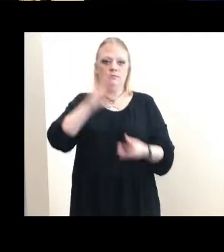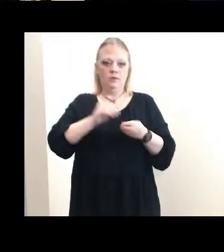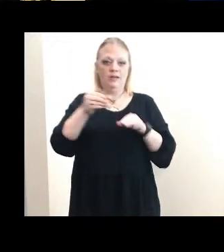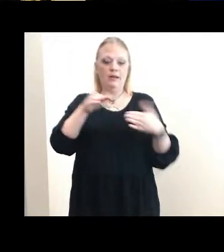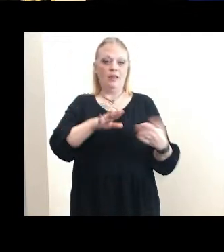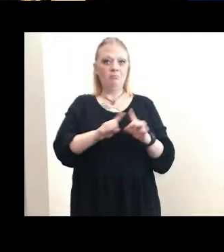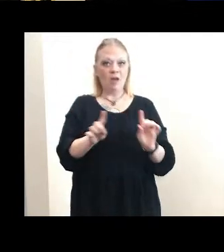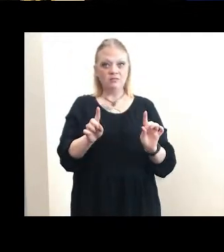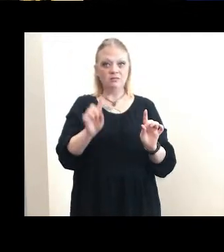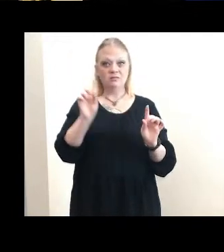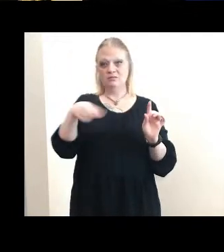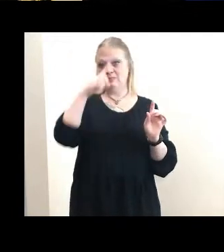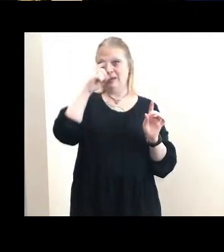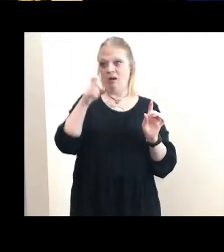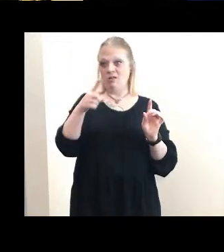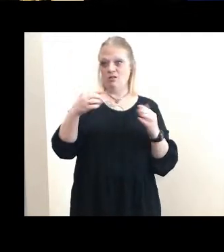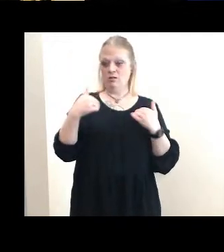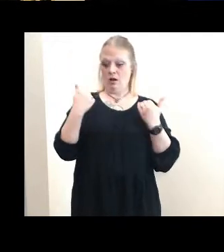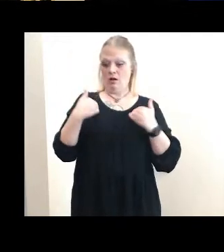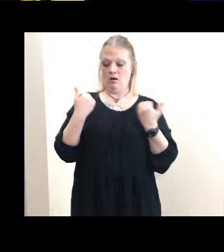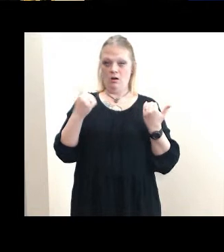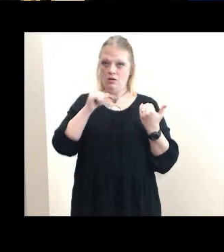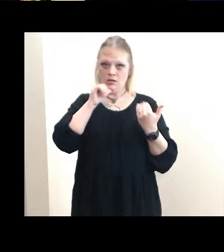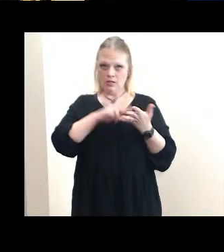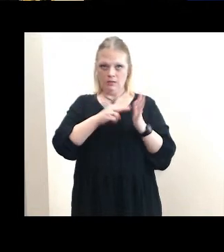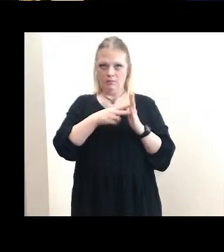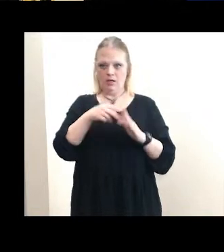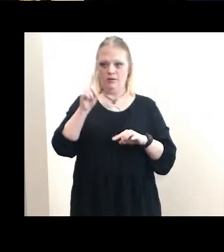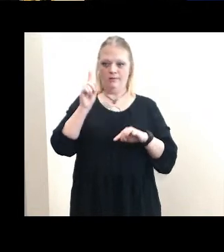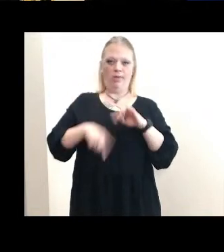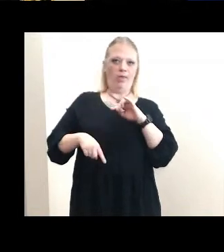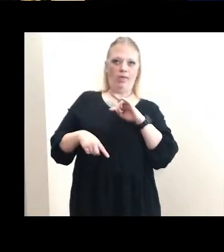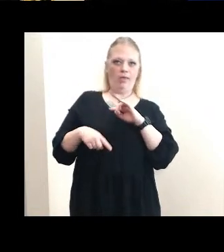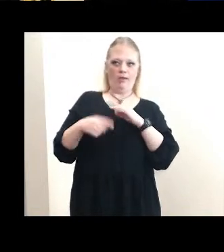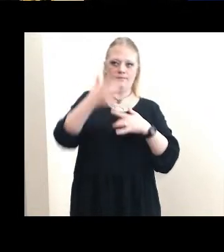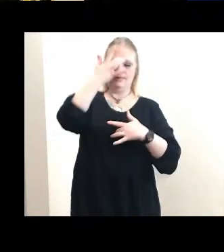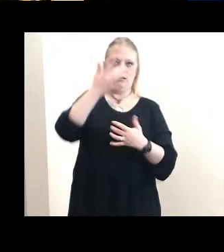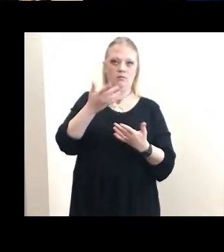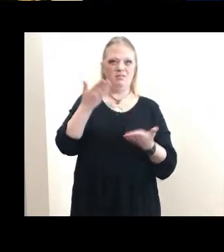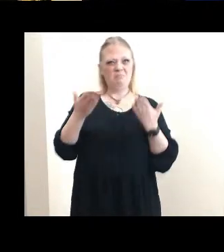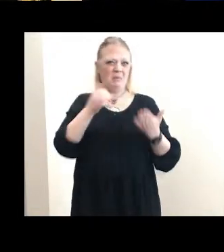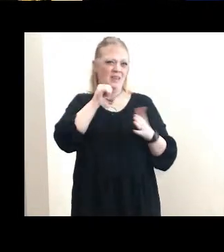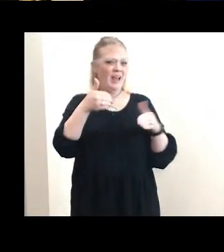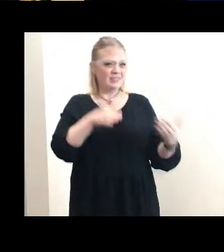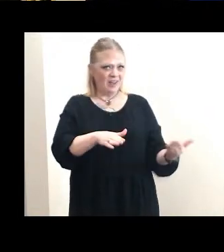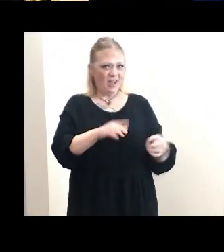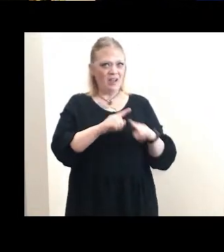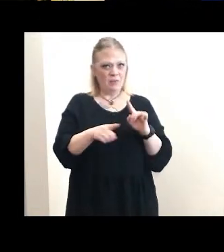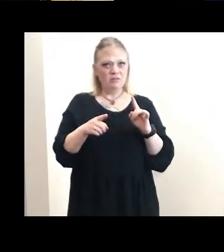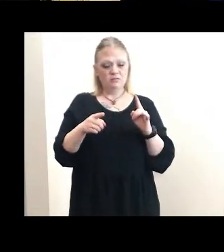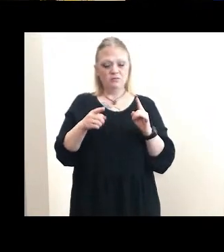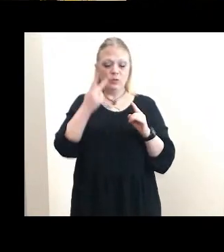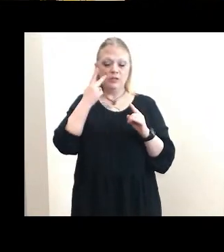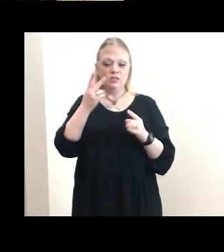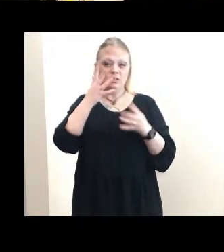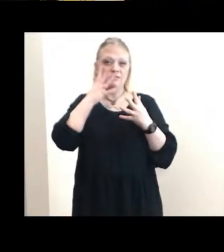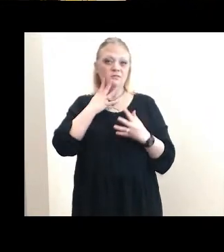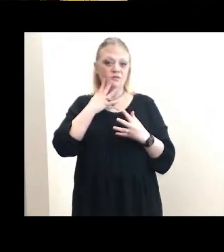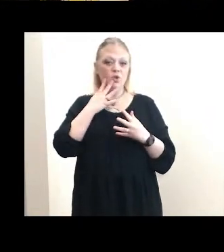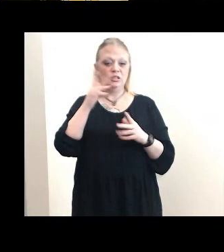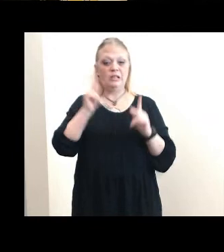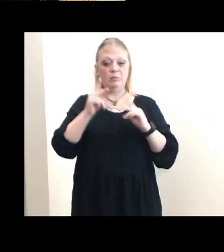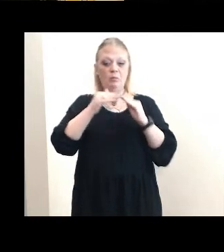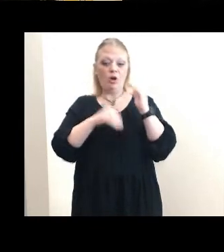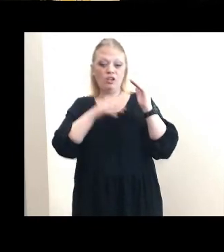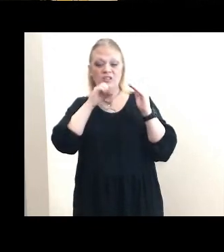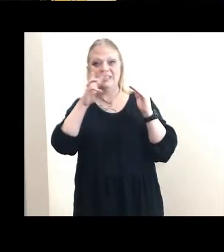But just because you are younger doesn't mean you can't get sick. You might not die, but we have seen, unfortunately, people under the age of 60